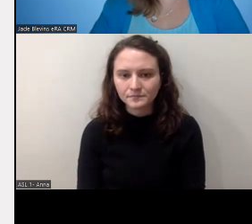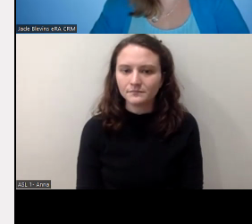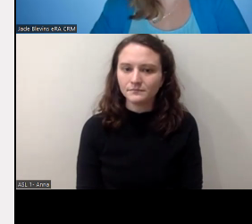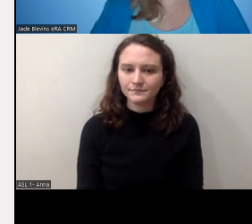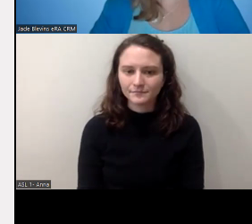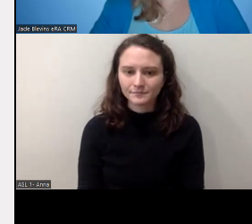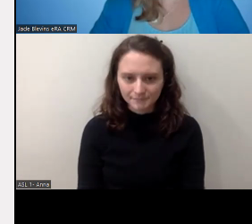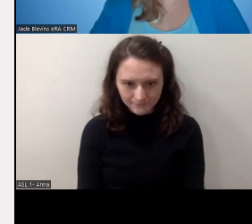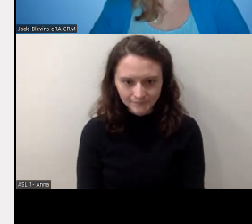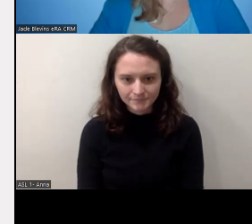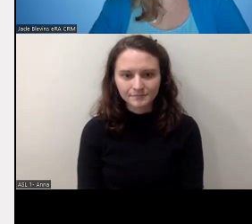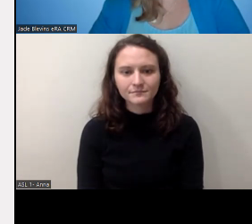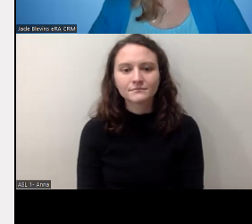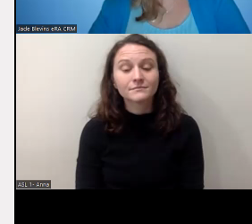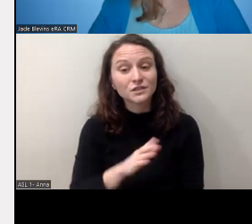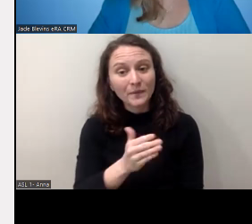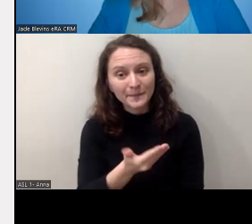You're welcome.